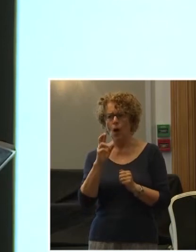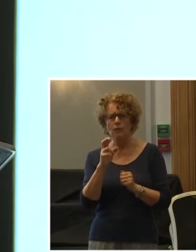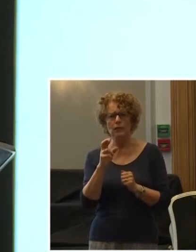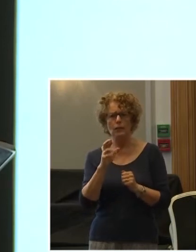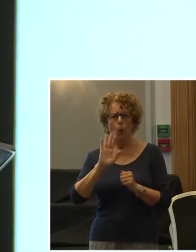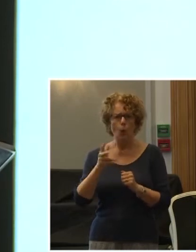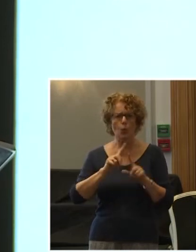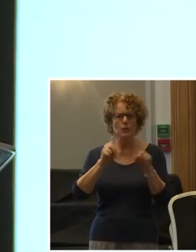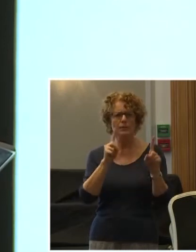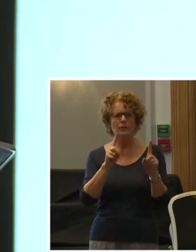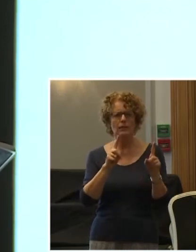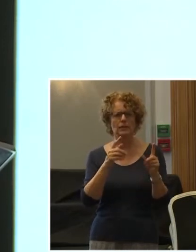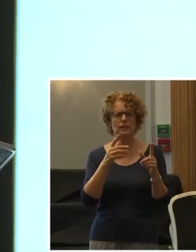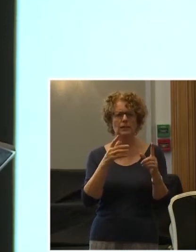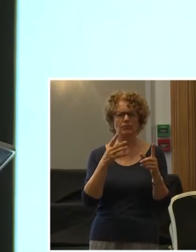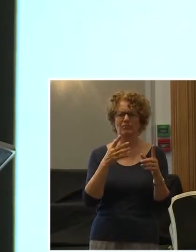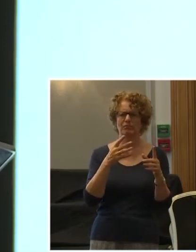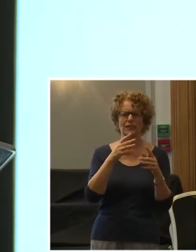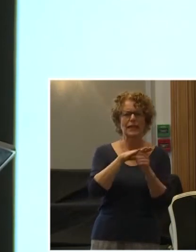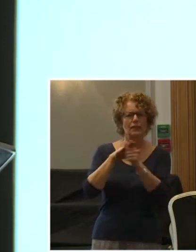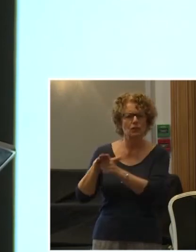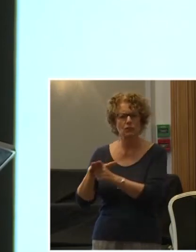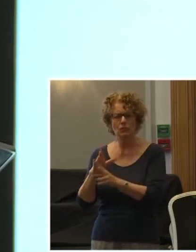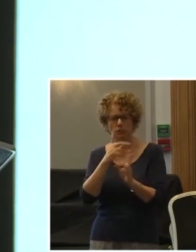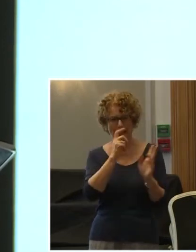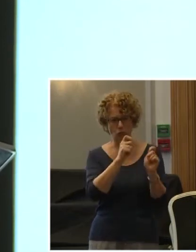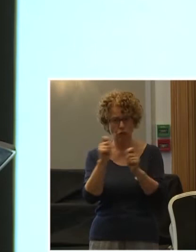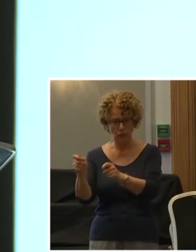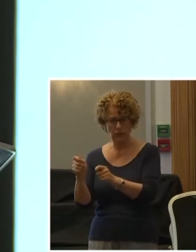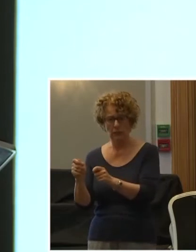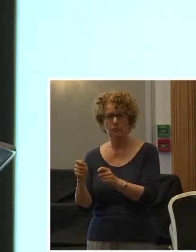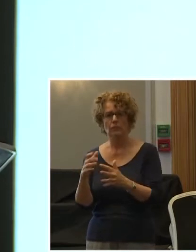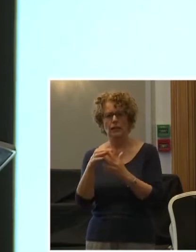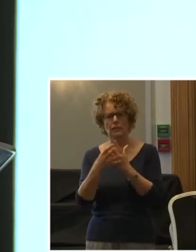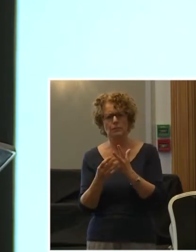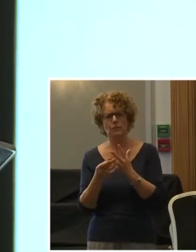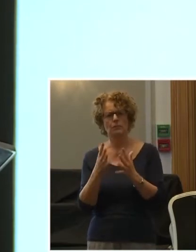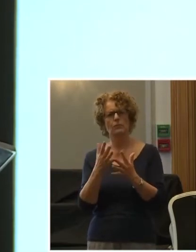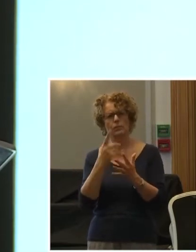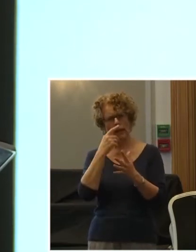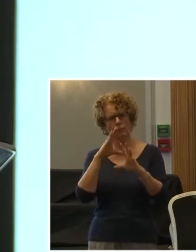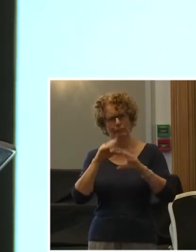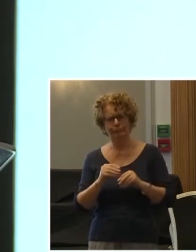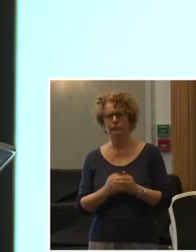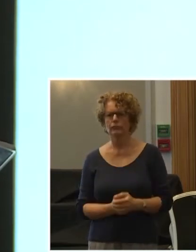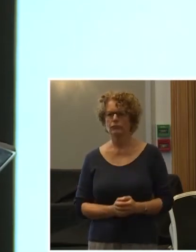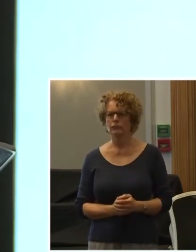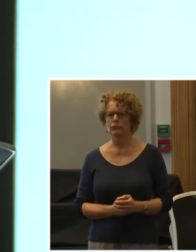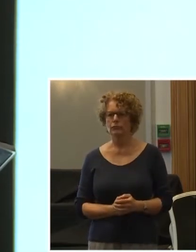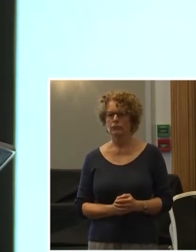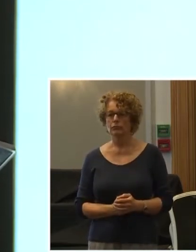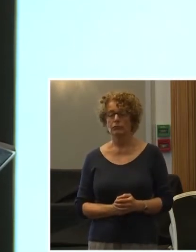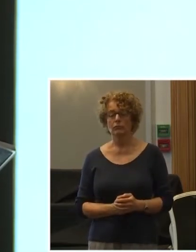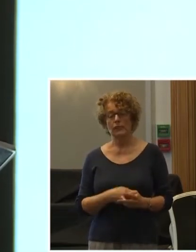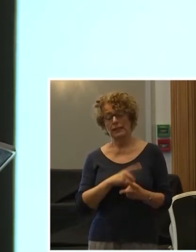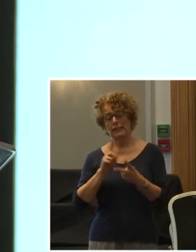treatable, and in essence, the symptoms become avoidable. We have a long way to go. So we also have our second